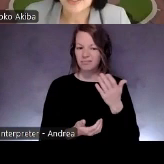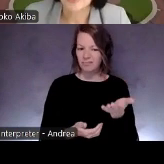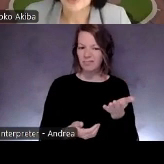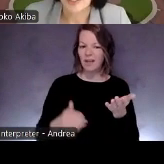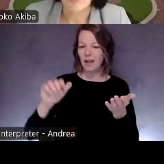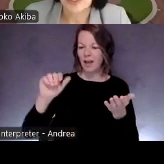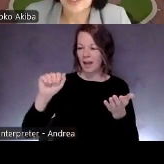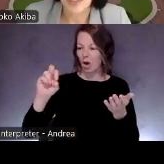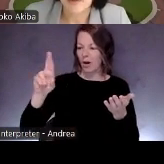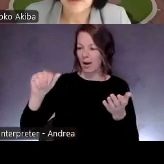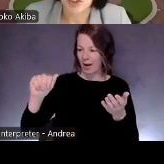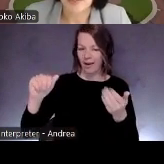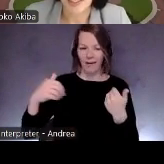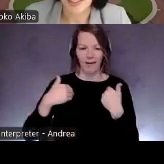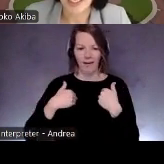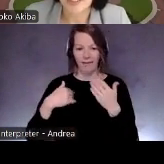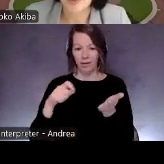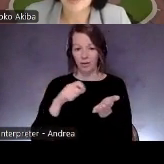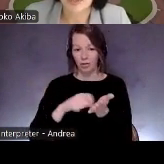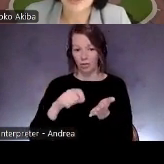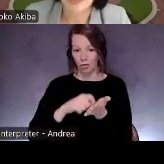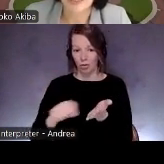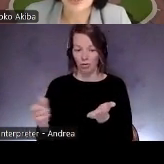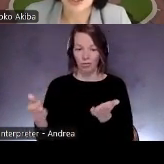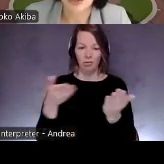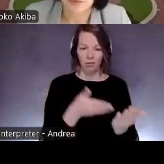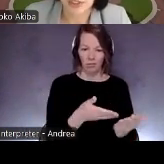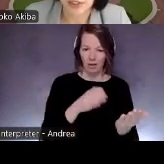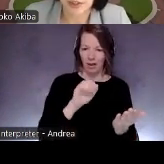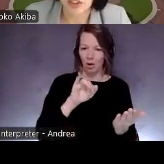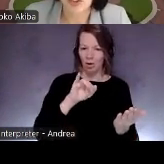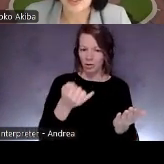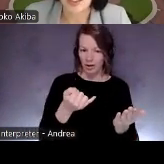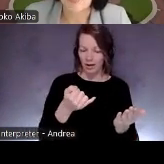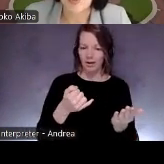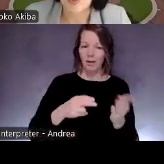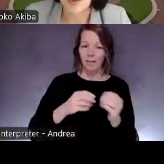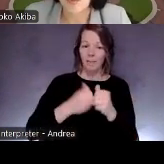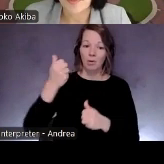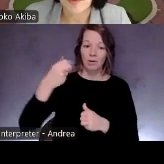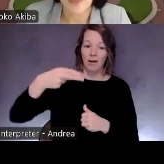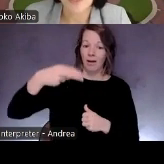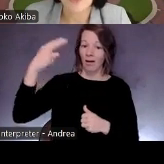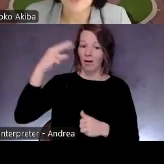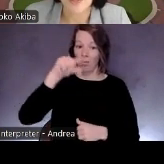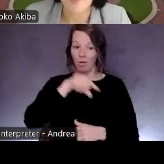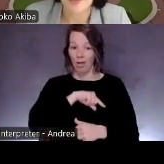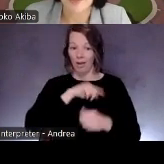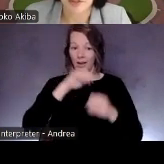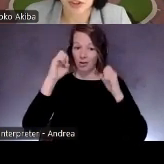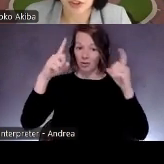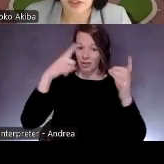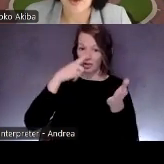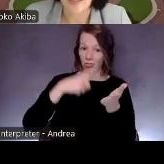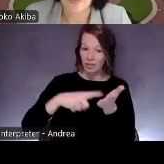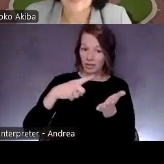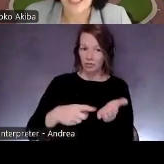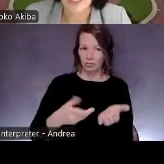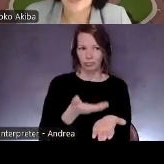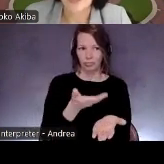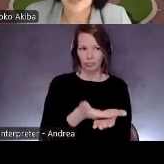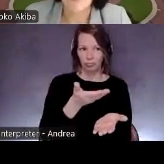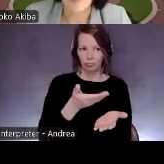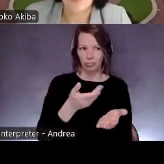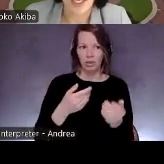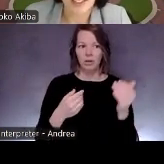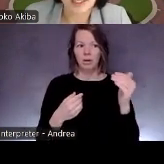AERA, we publish the highest quality education research, empirical, theoretical, and methodological,